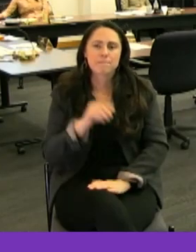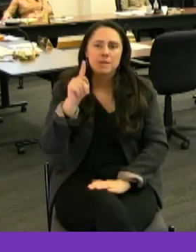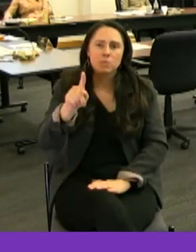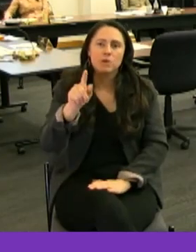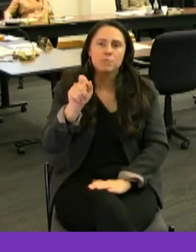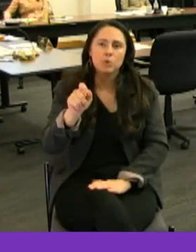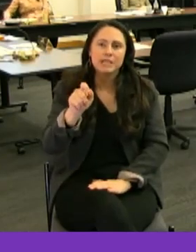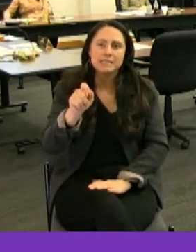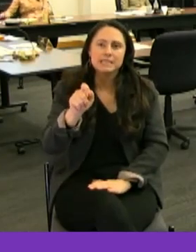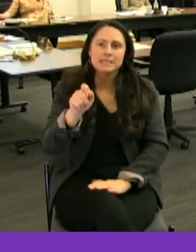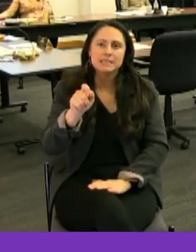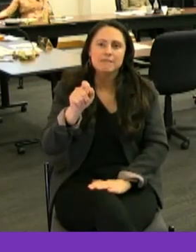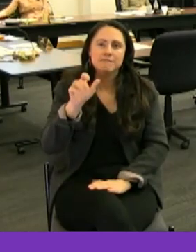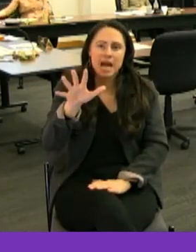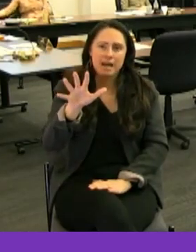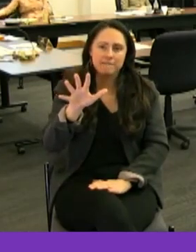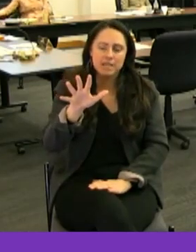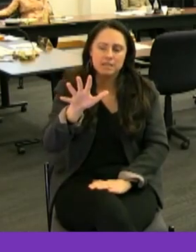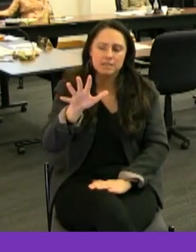1.5.